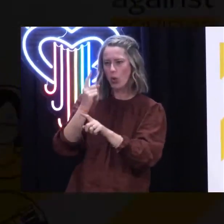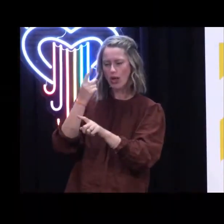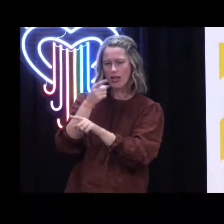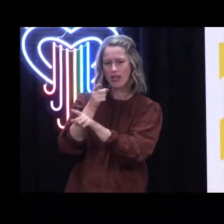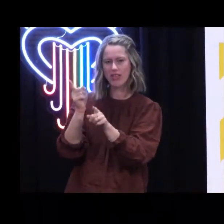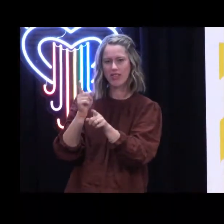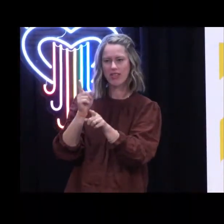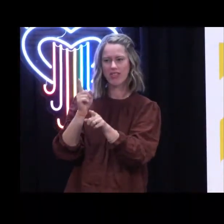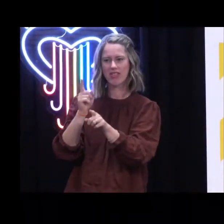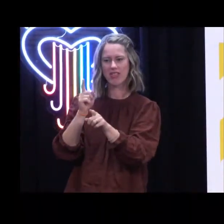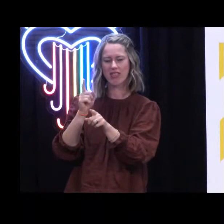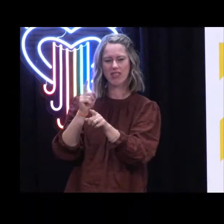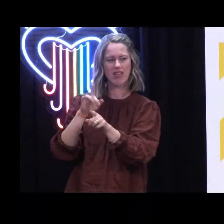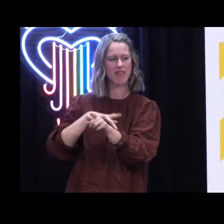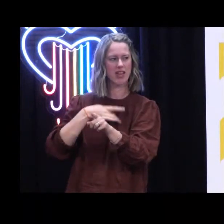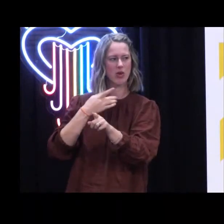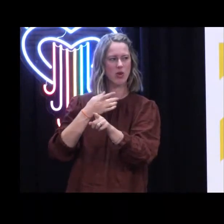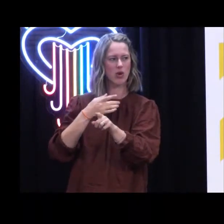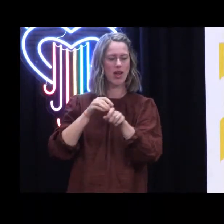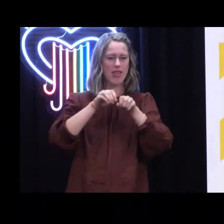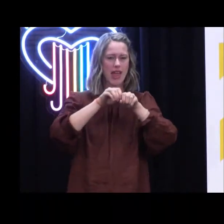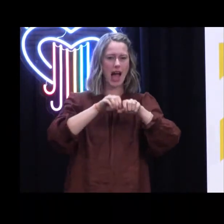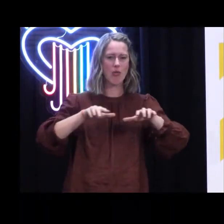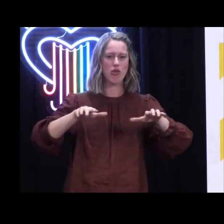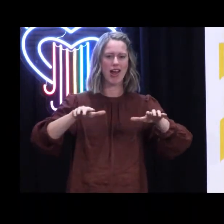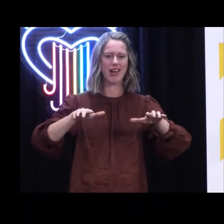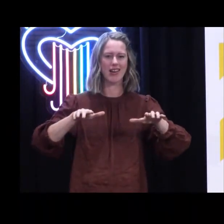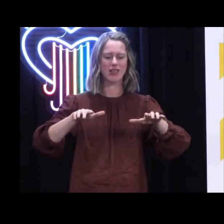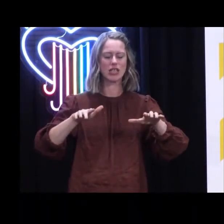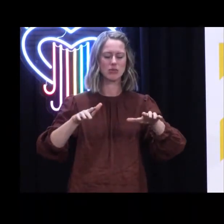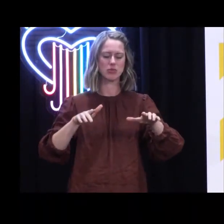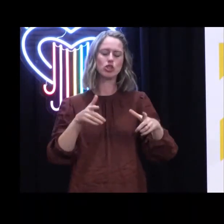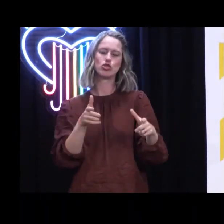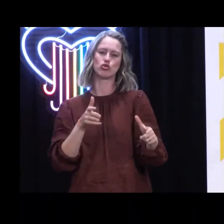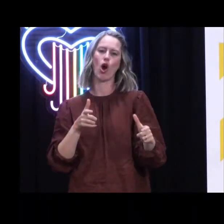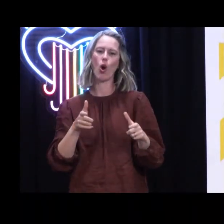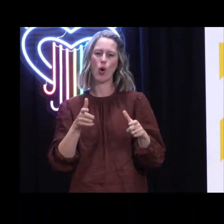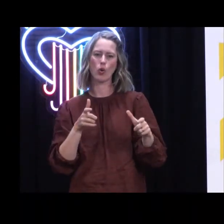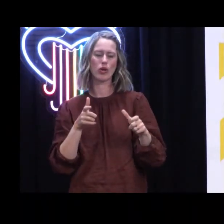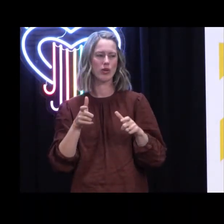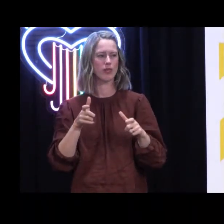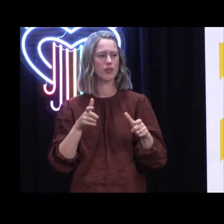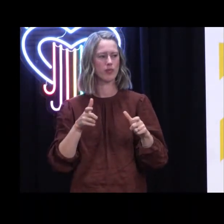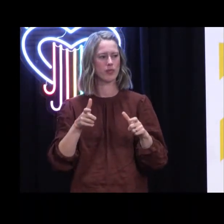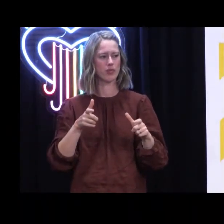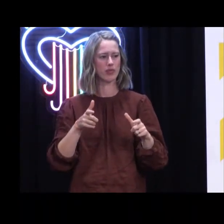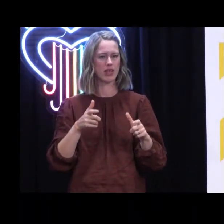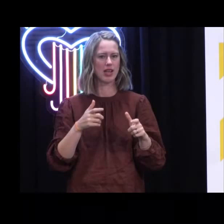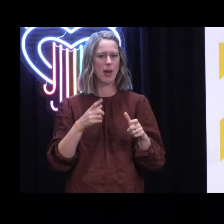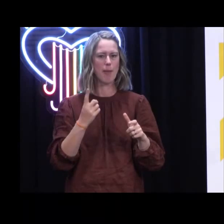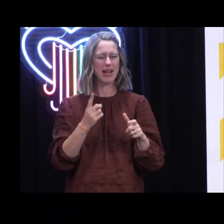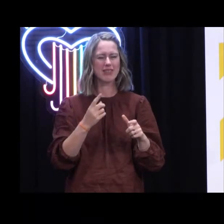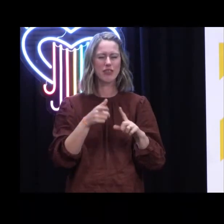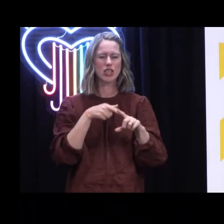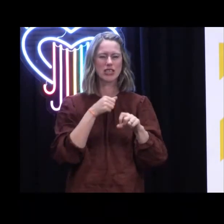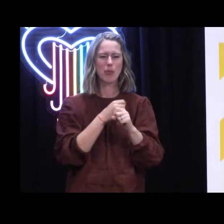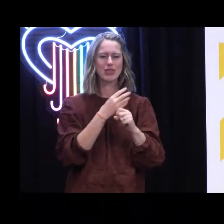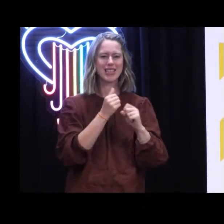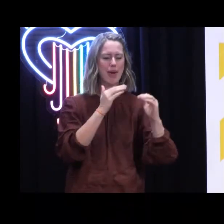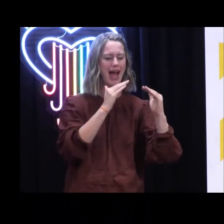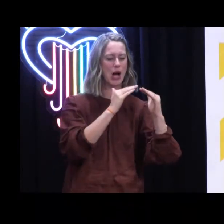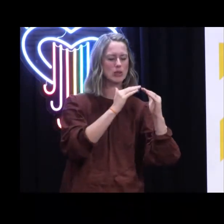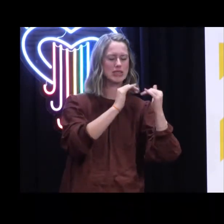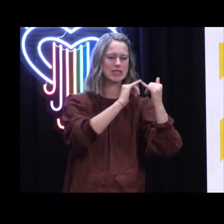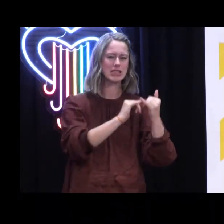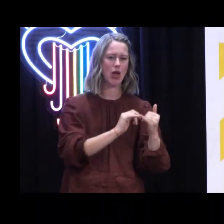their almost exact words were, look, the outbreak in wider Auckland is very much under control, and there's just some groupings of households in